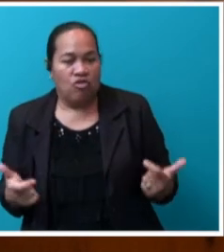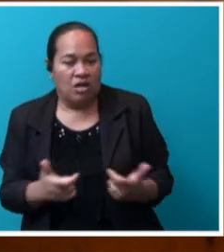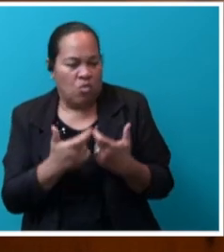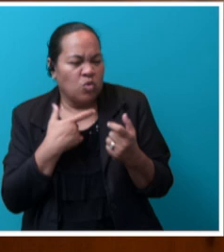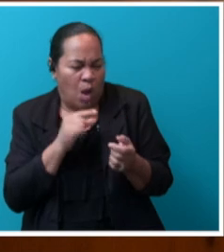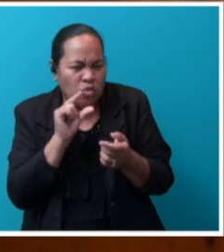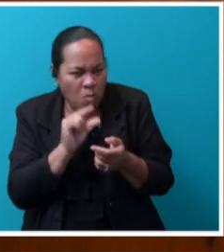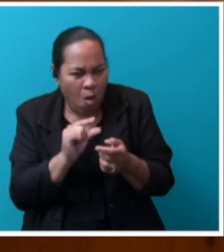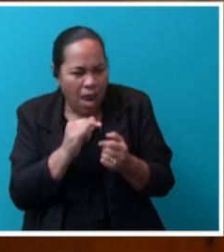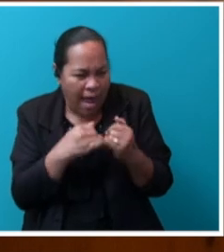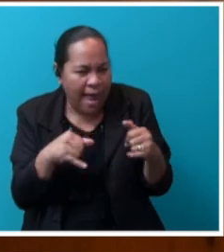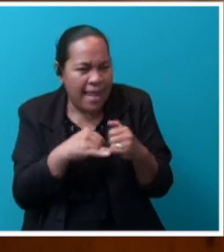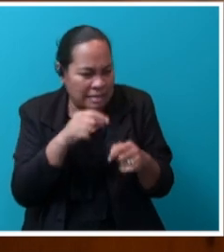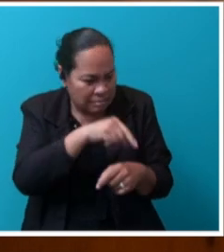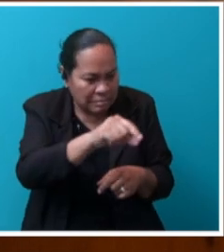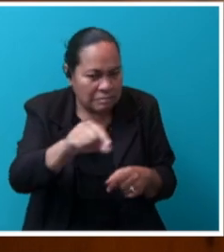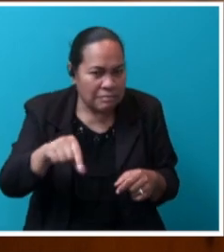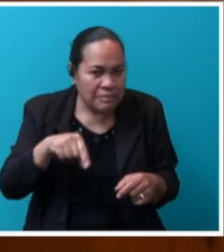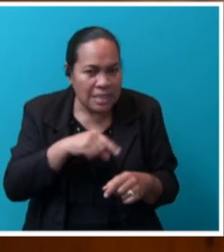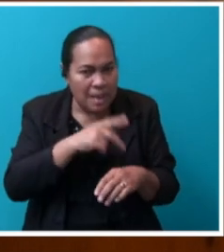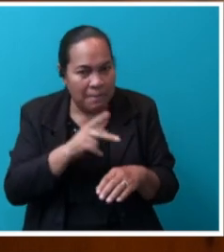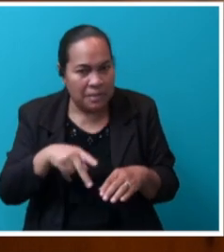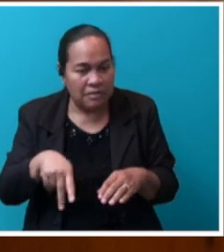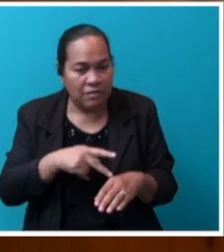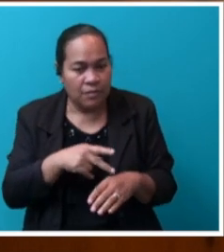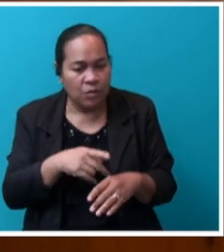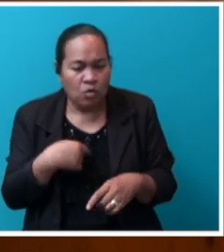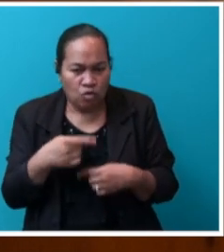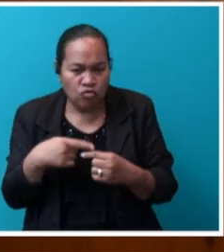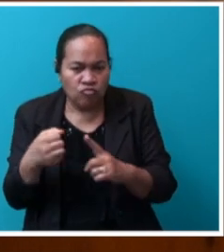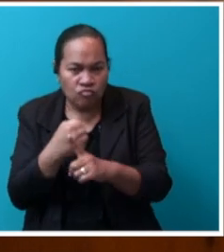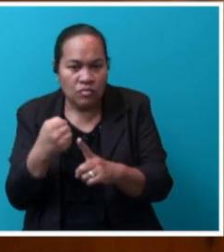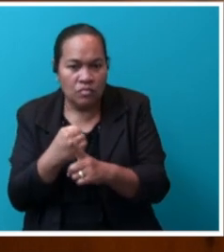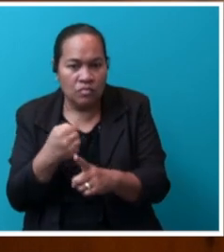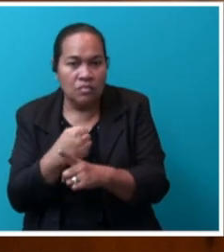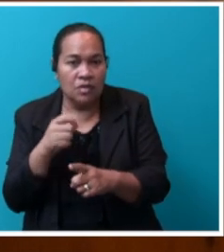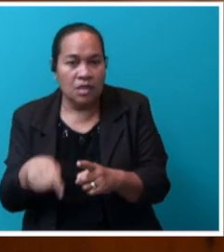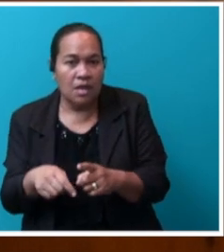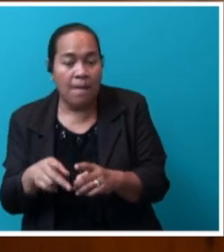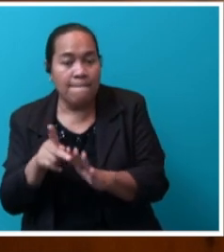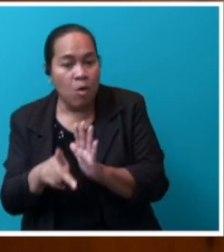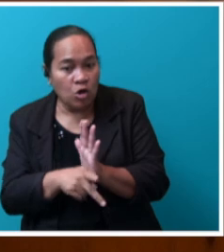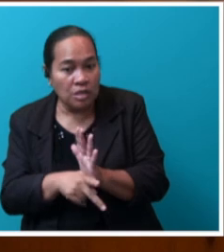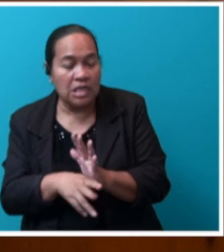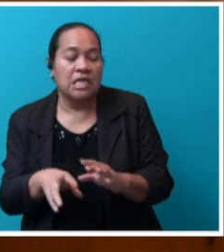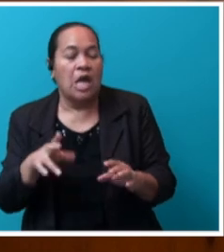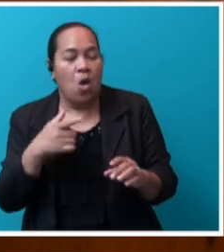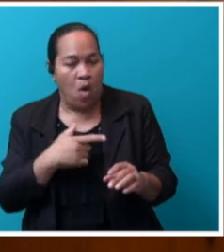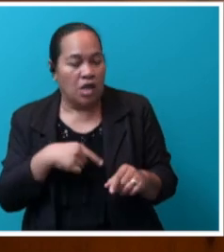developing states. We continue to call for adequate policy space so that countries like Fiji can make